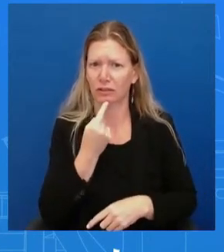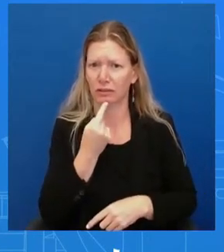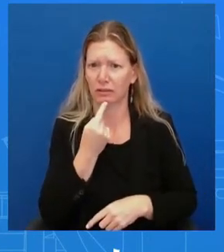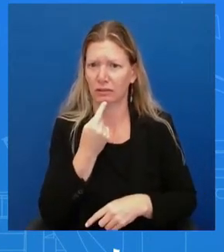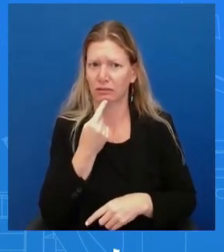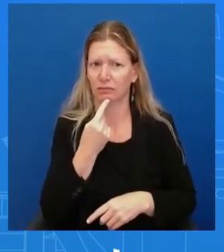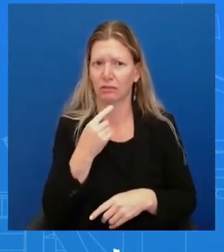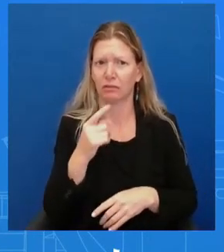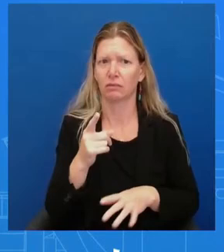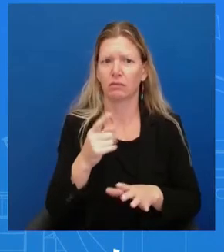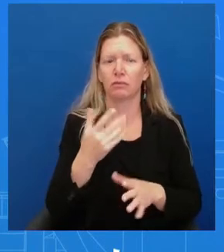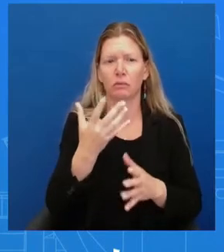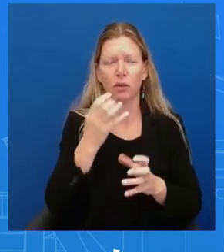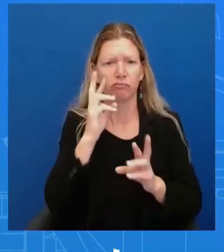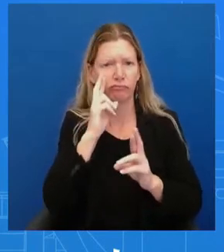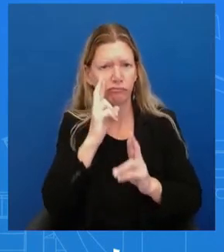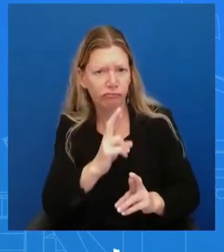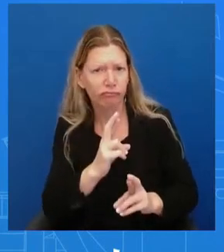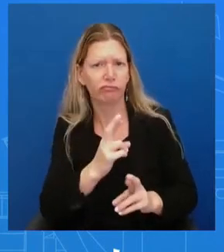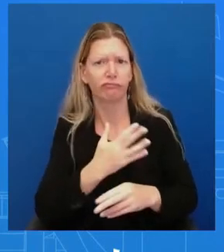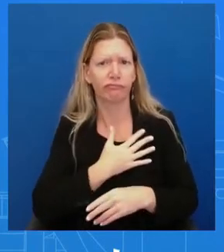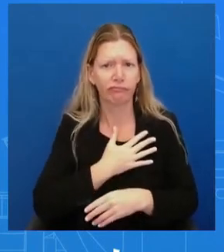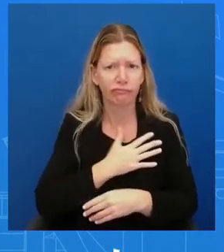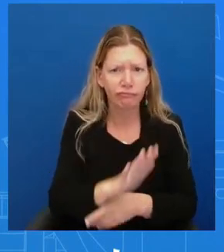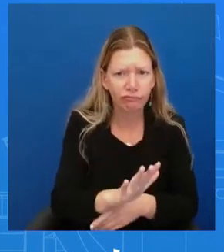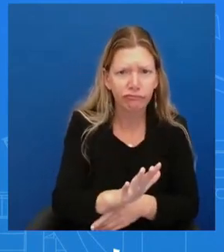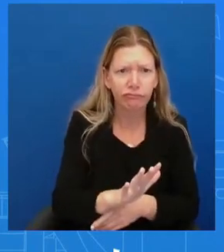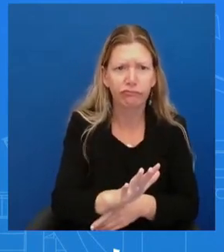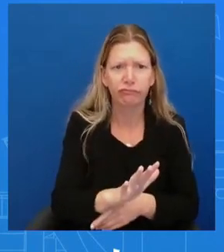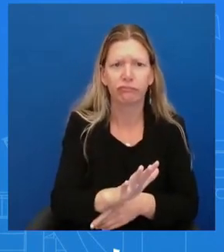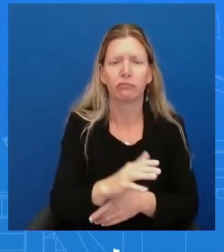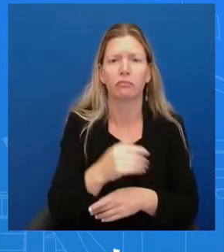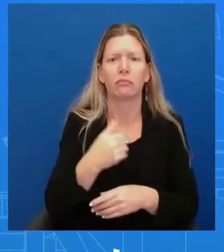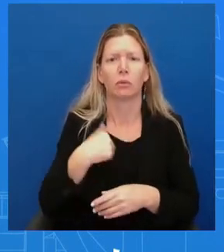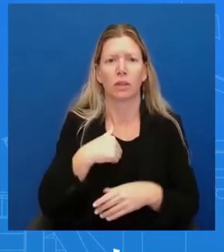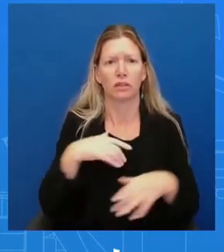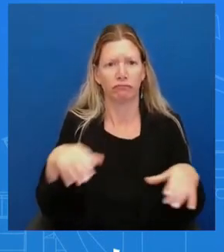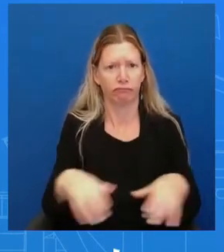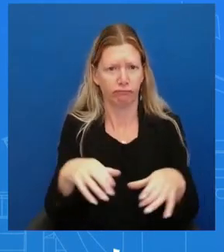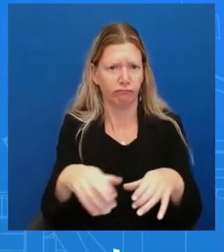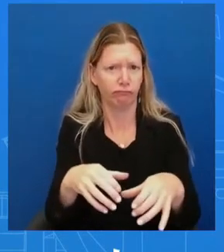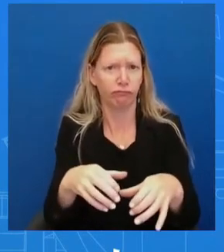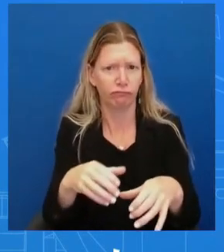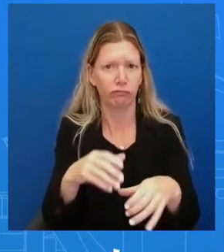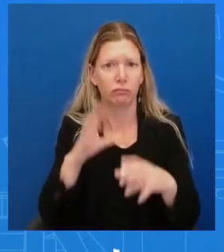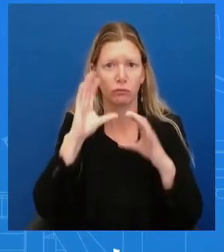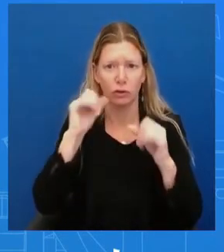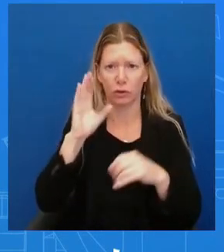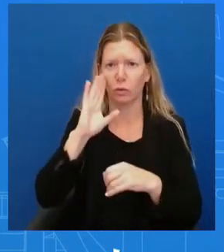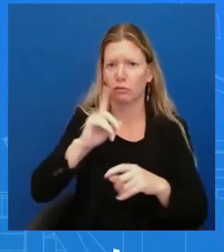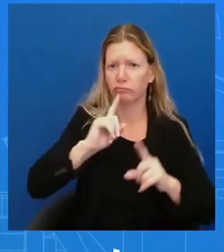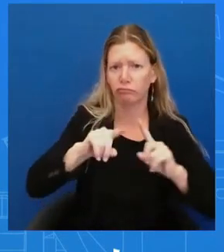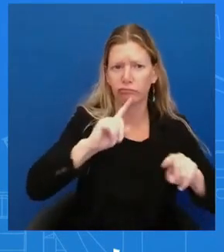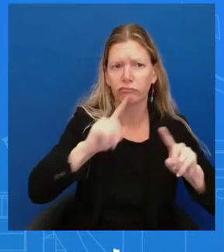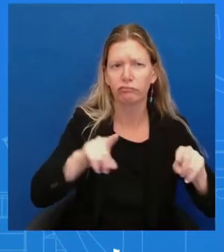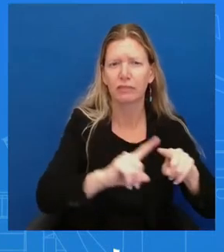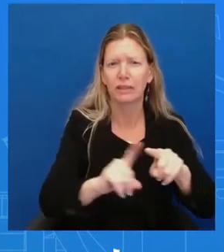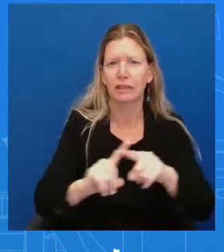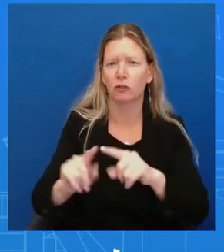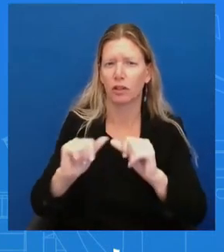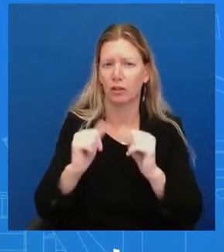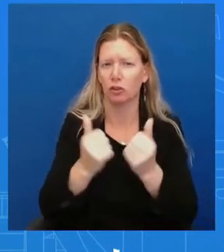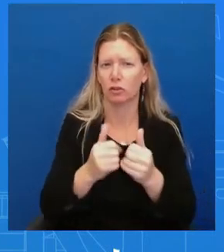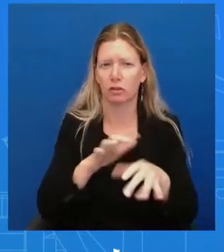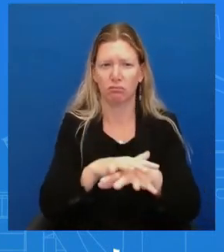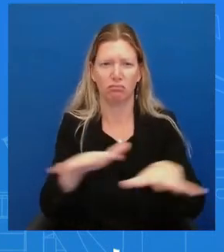taken some actions that will that the president directed his agencies across the federal government. At any specifics to